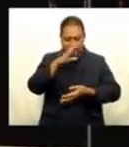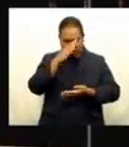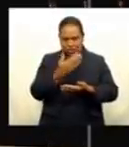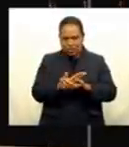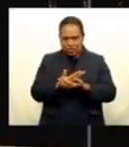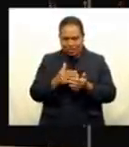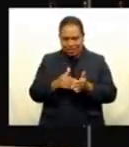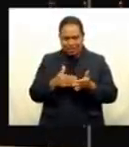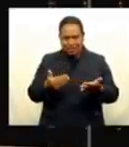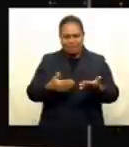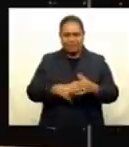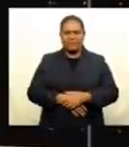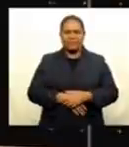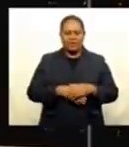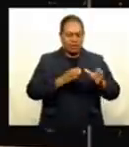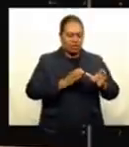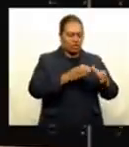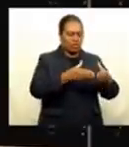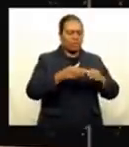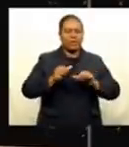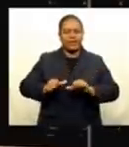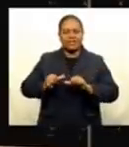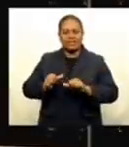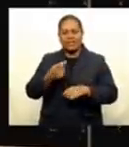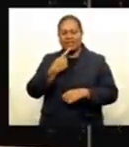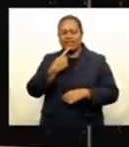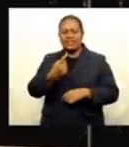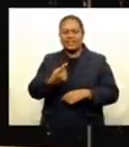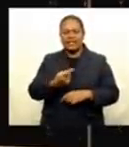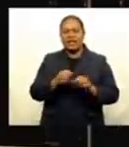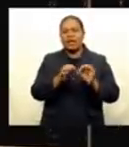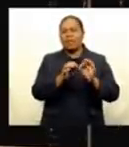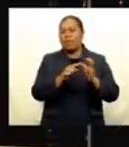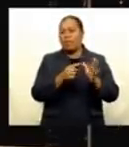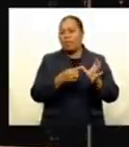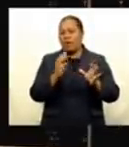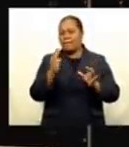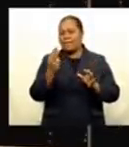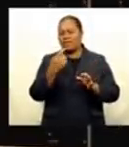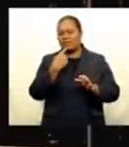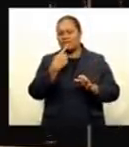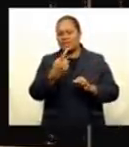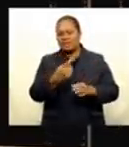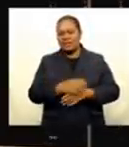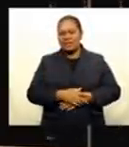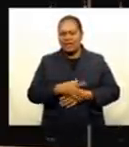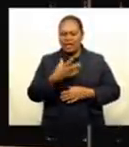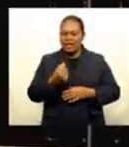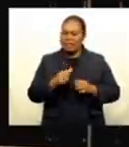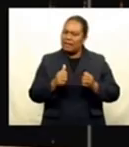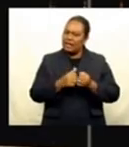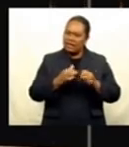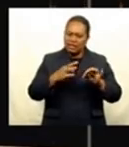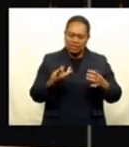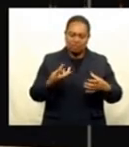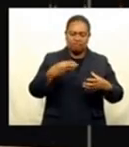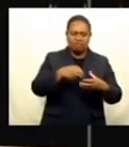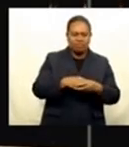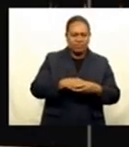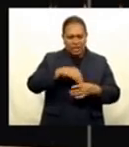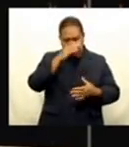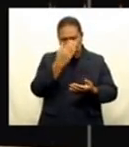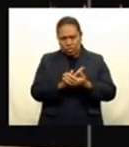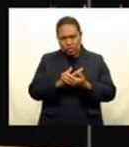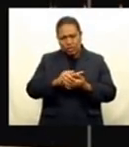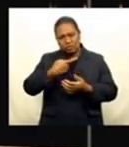the pandemic. Group President Master Josefa Mboa says the group has gained a lot of traction recently, drawing students from around the country to